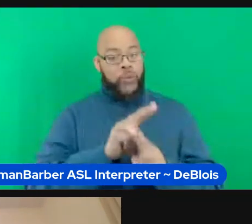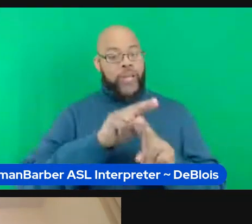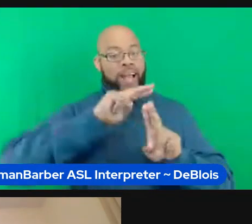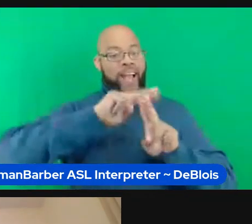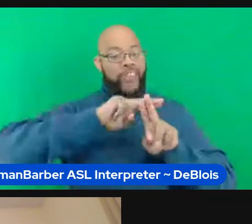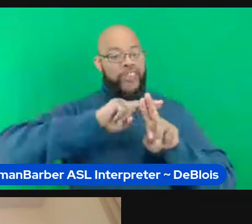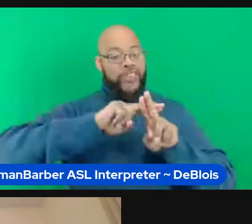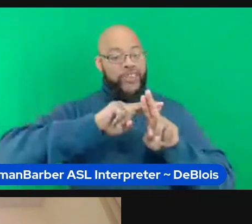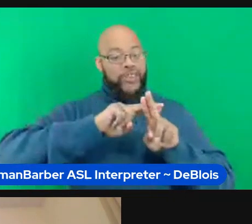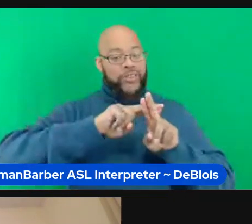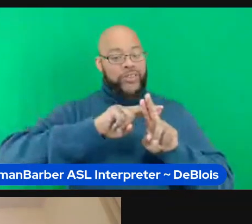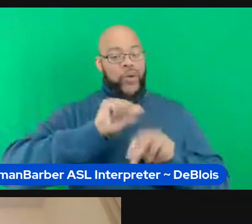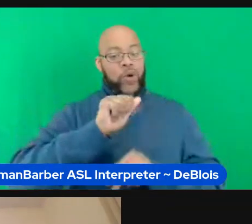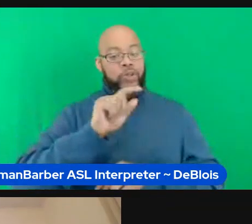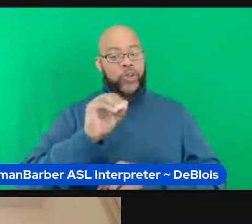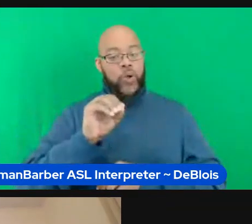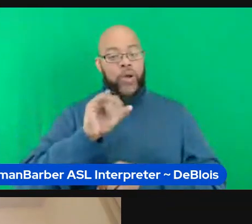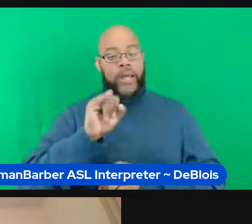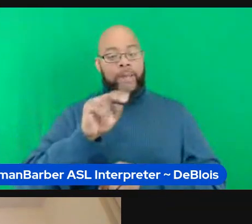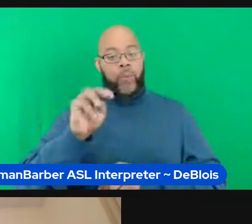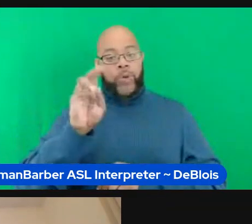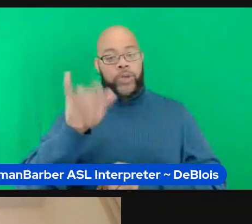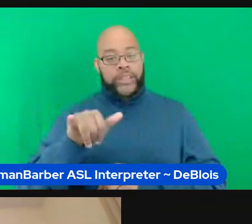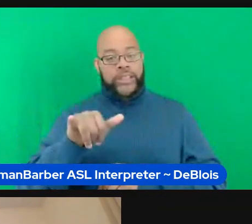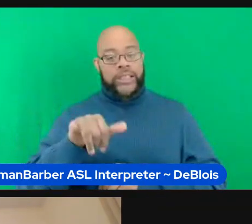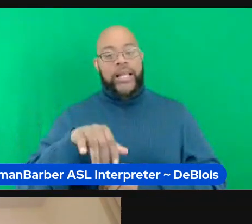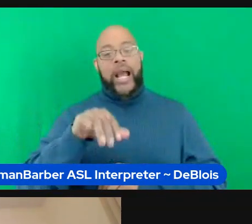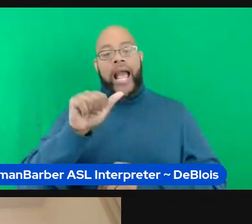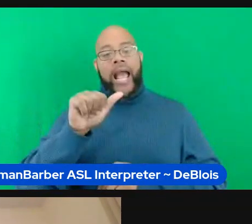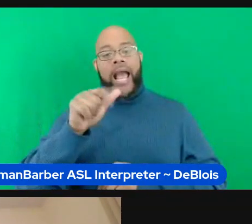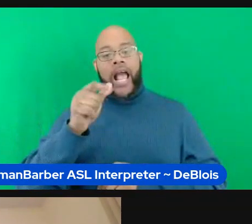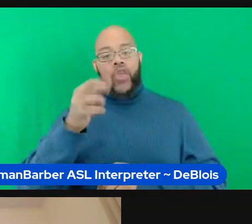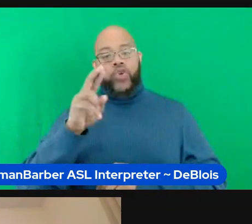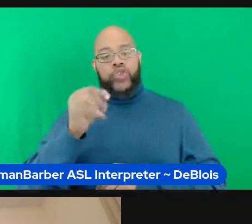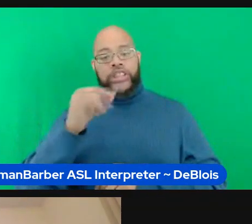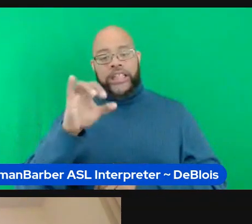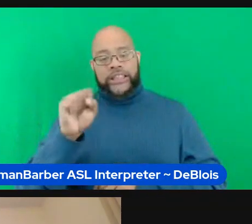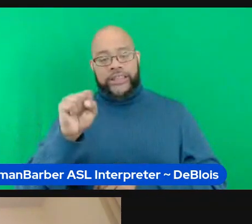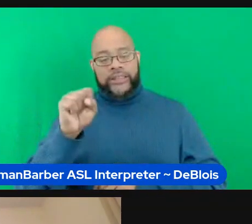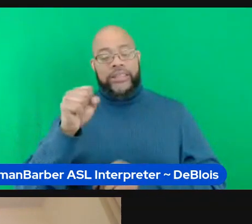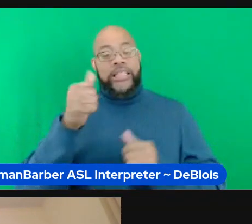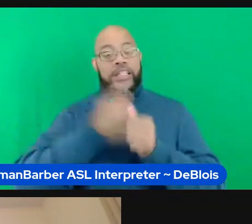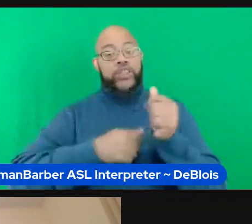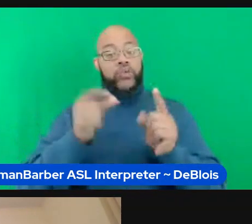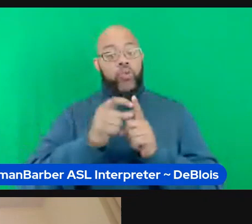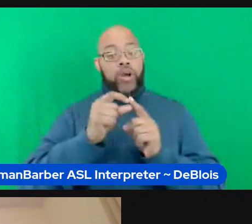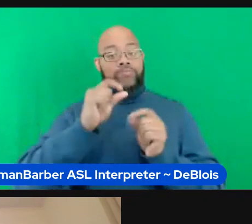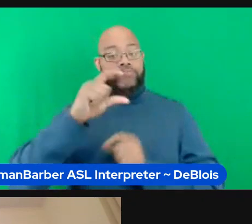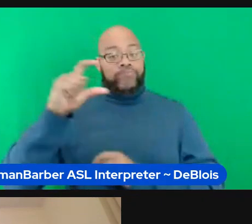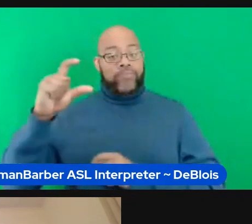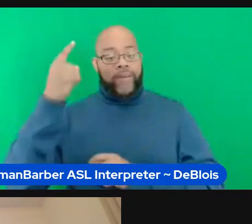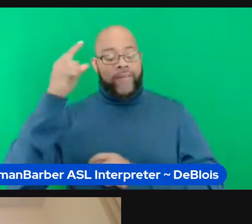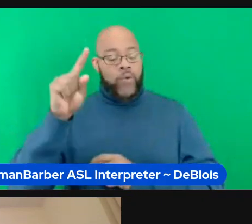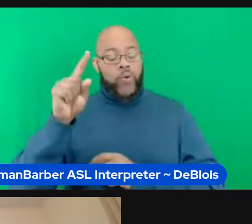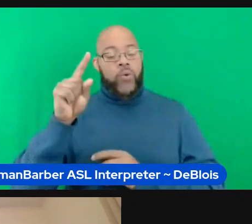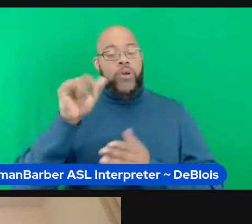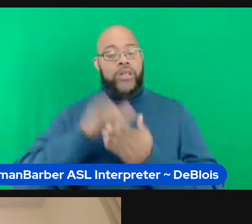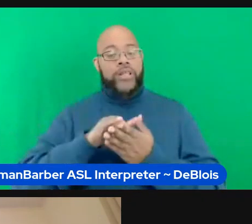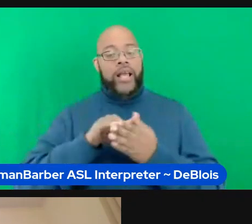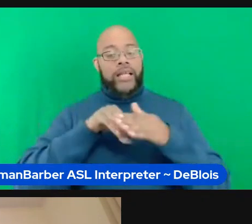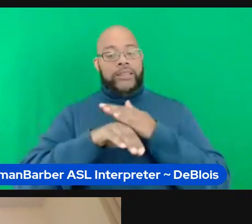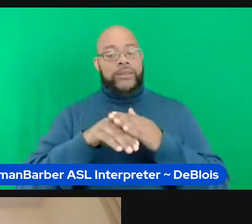Allergies with each word capitalized for accessibility purposes. We will have live captions and ASL